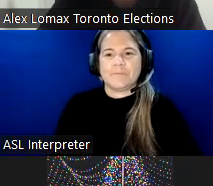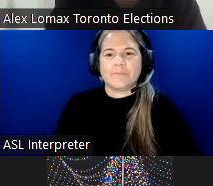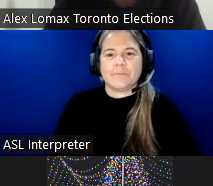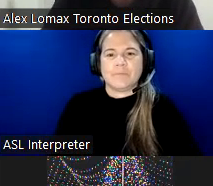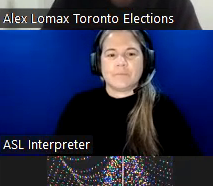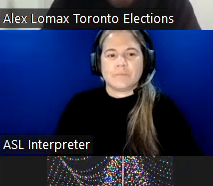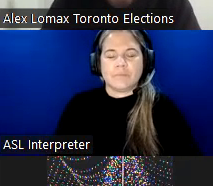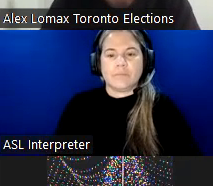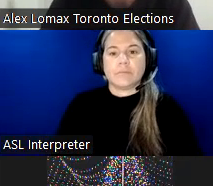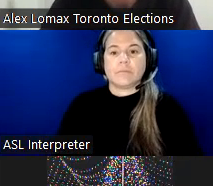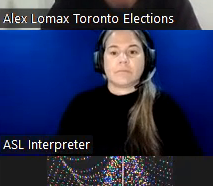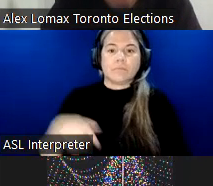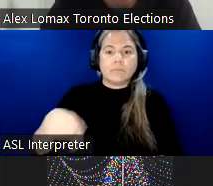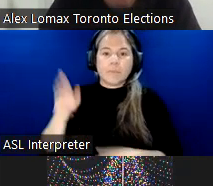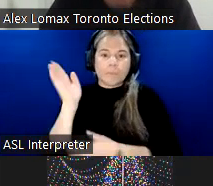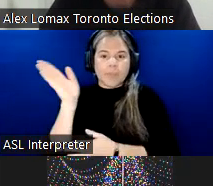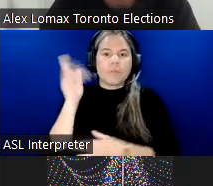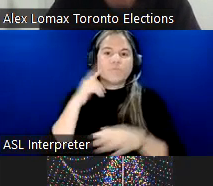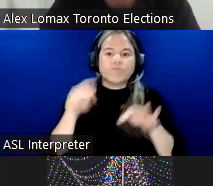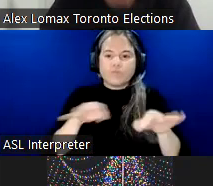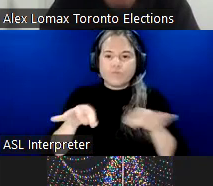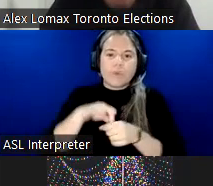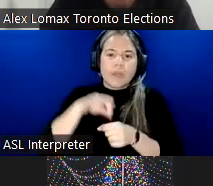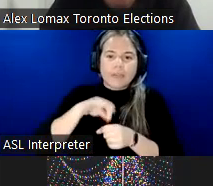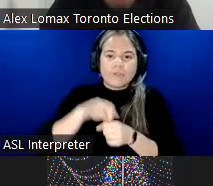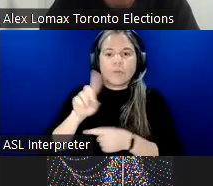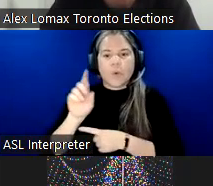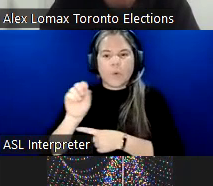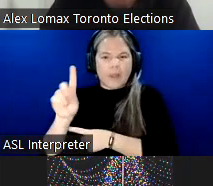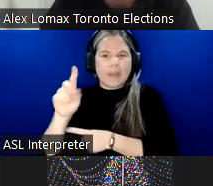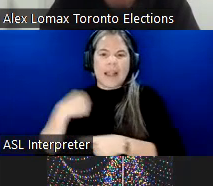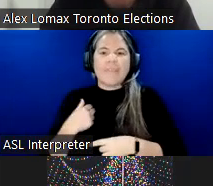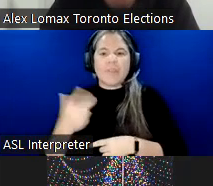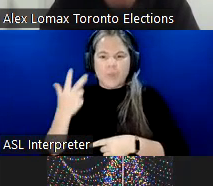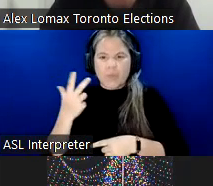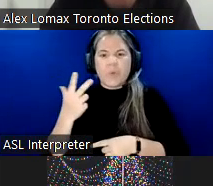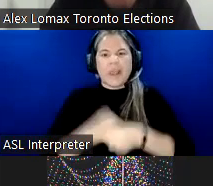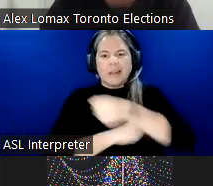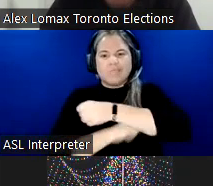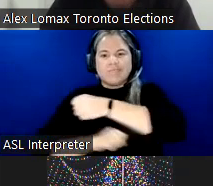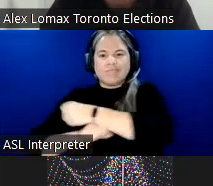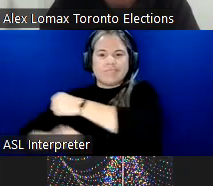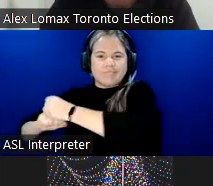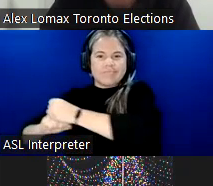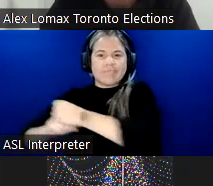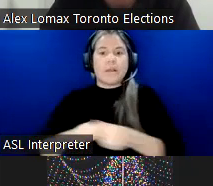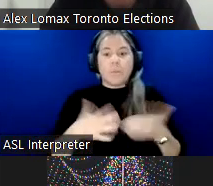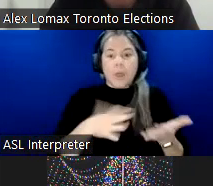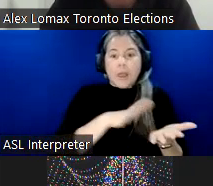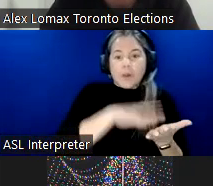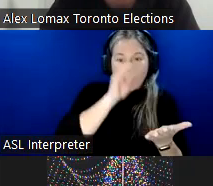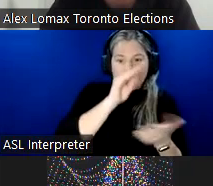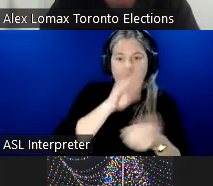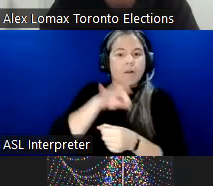The presentation will help guide you through Elections 101 and its 3 pillars, which are learn, vote, and participate. What you should expect to learn